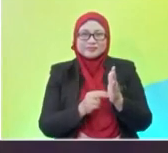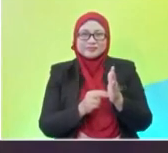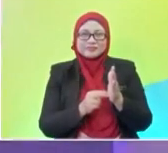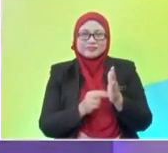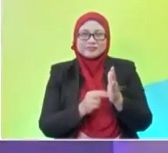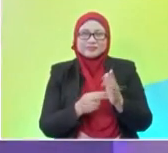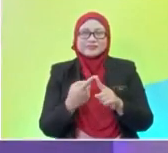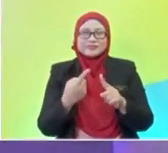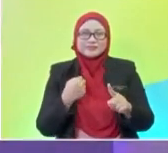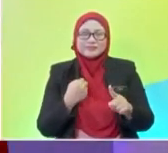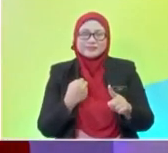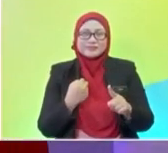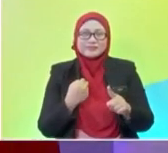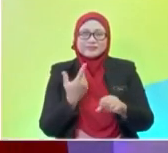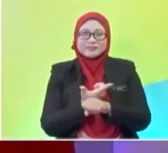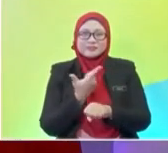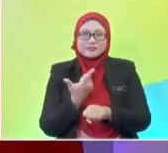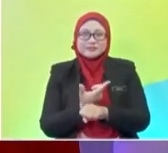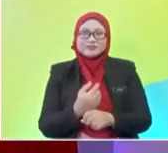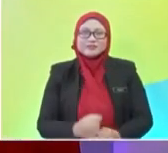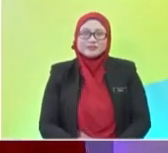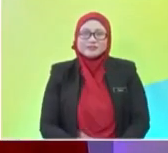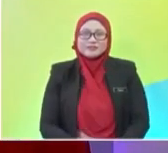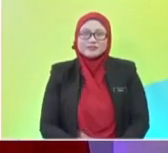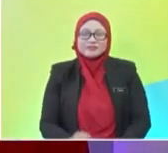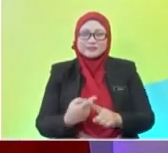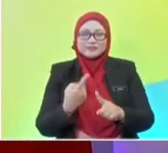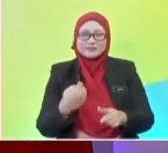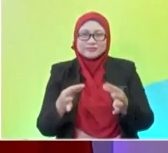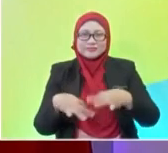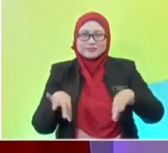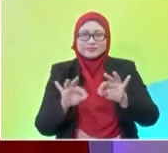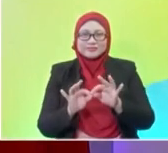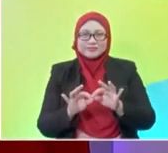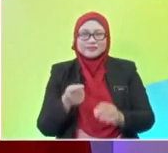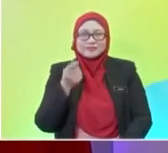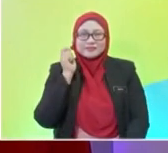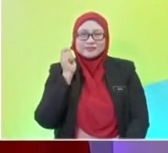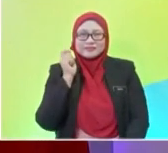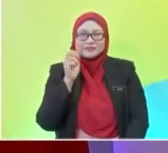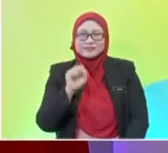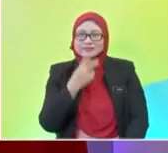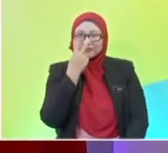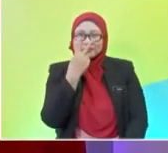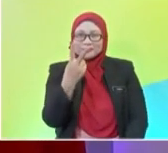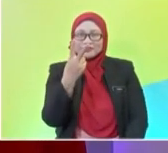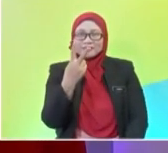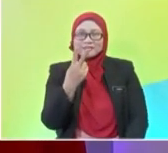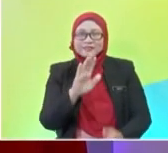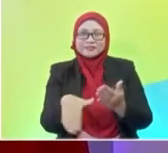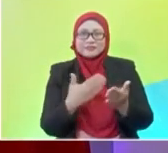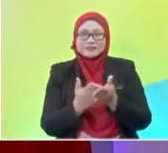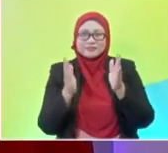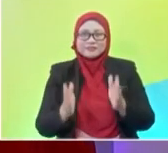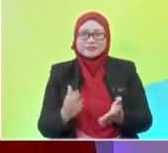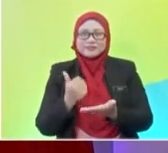we can practice? Well, from the story that you just read, we can see that everyone helped each other